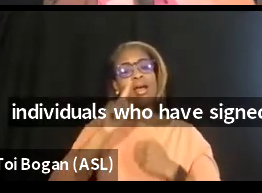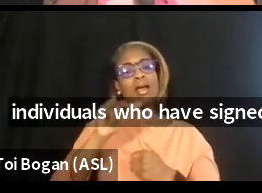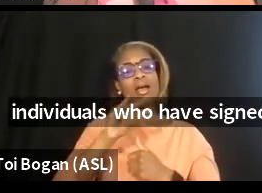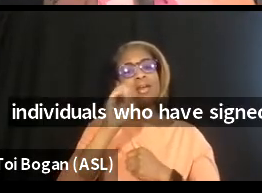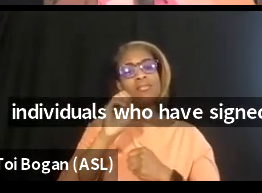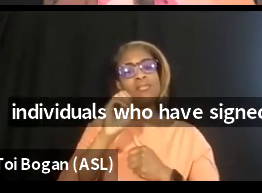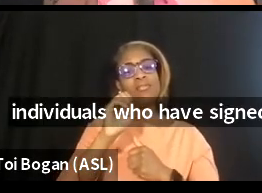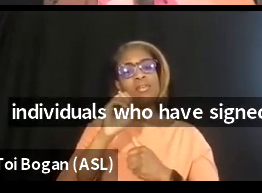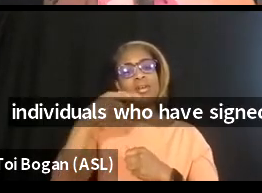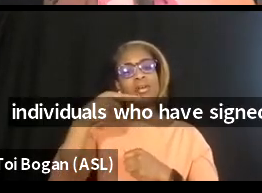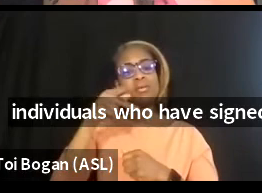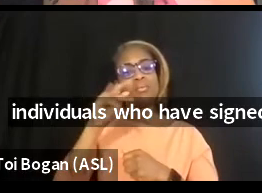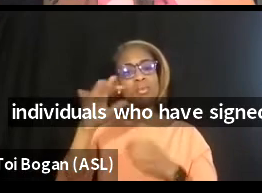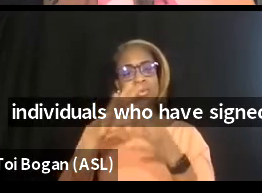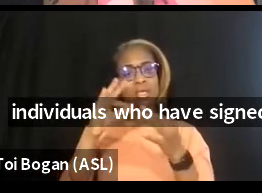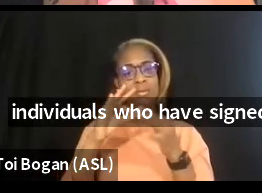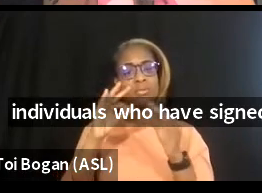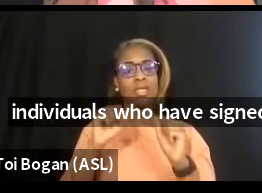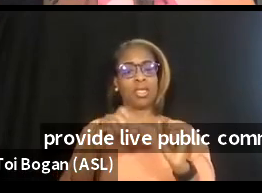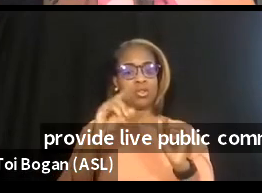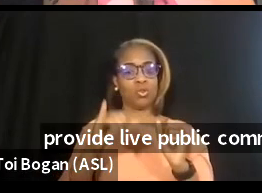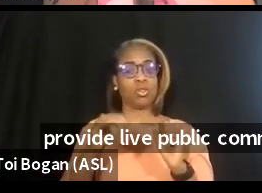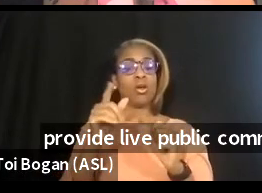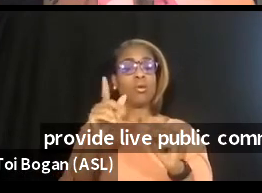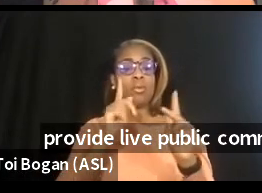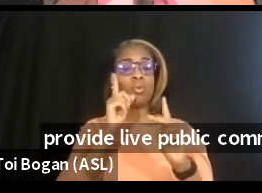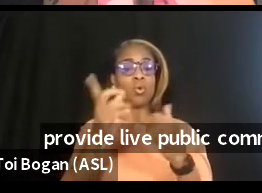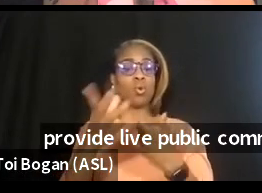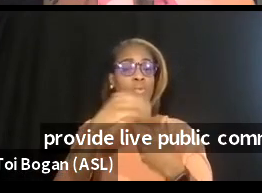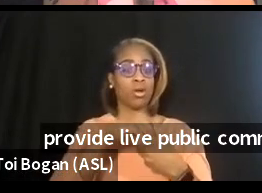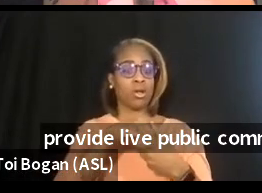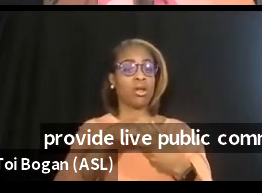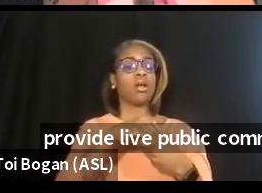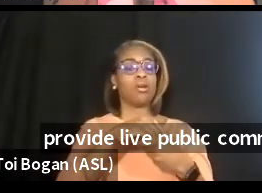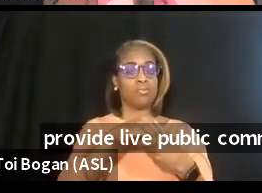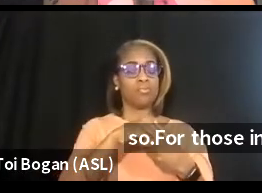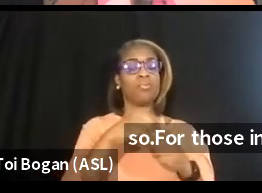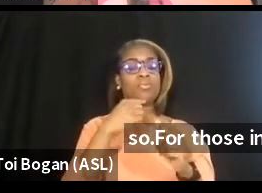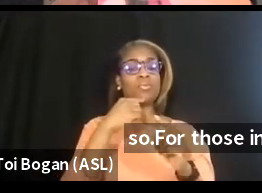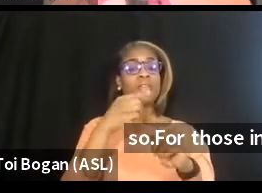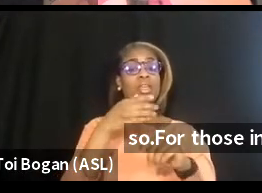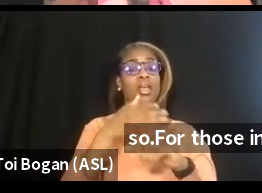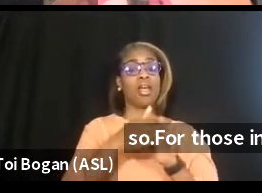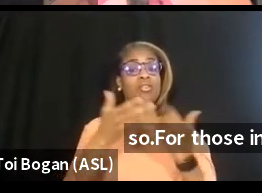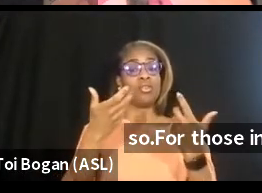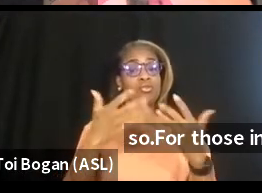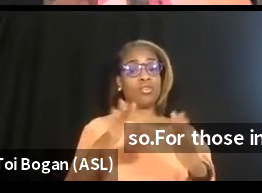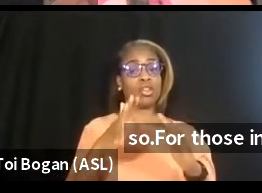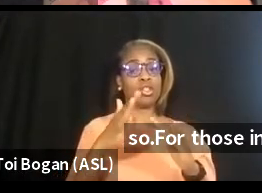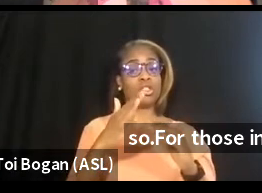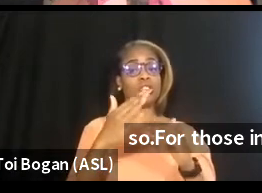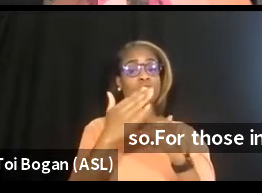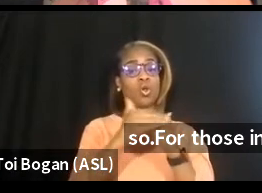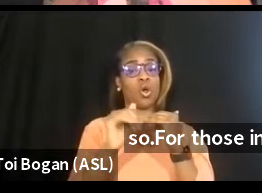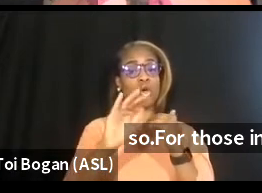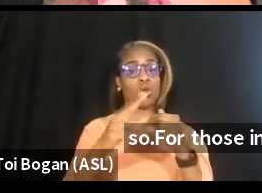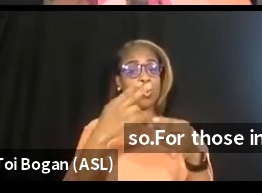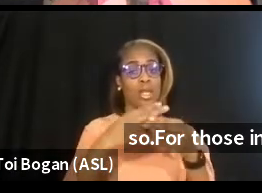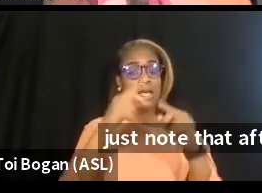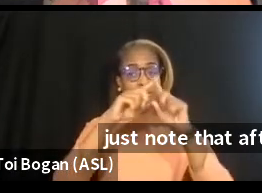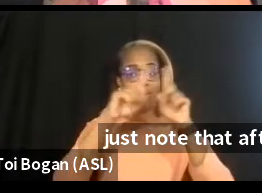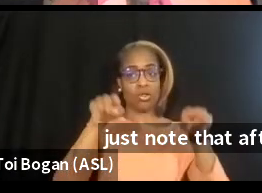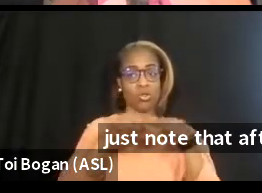so. For those individuals participating, just note that after I call your name, your screen will change and you will